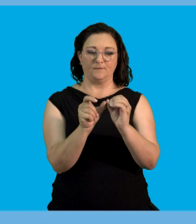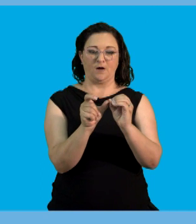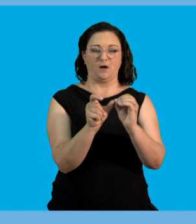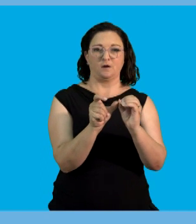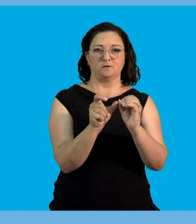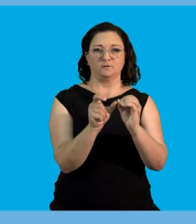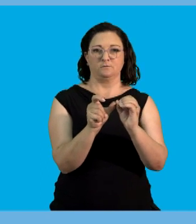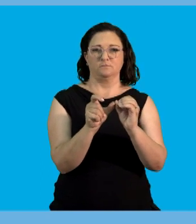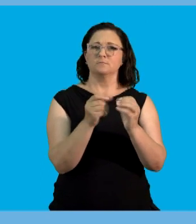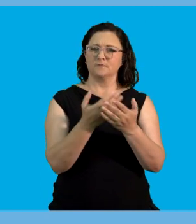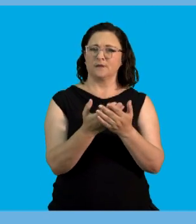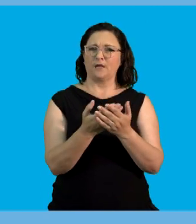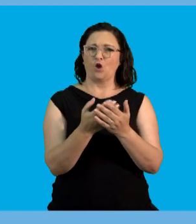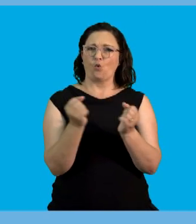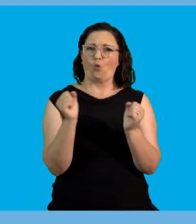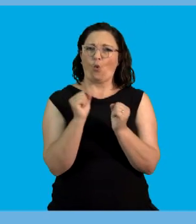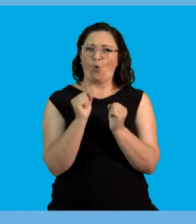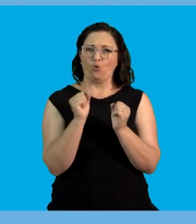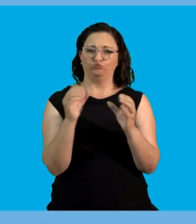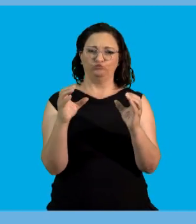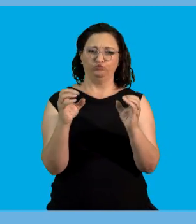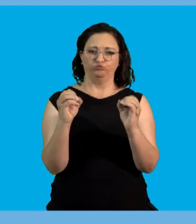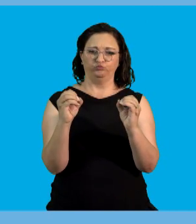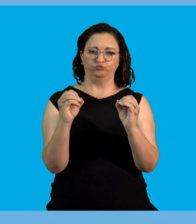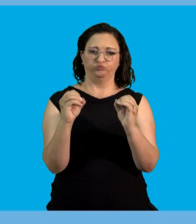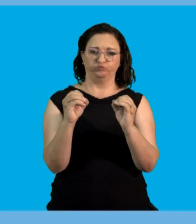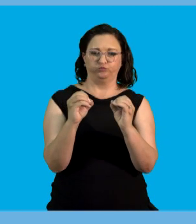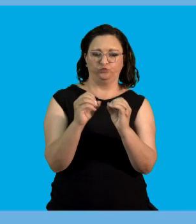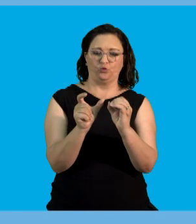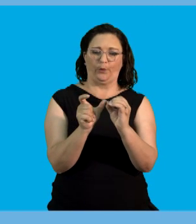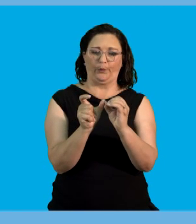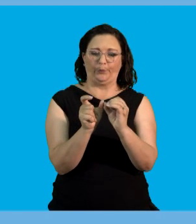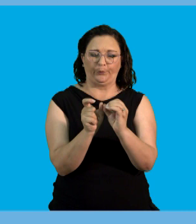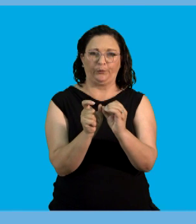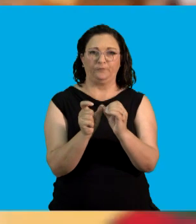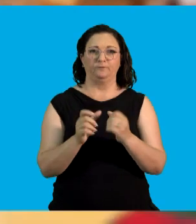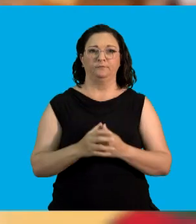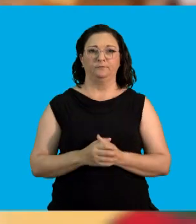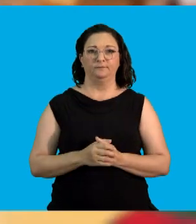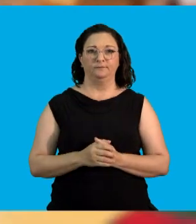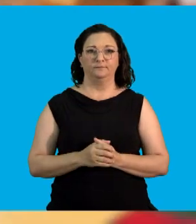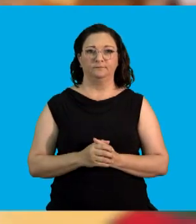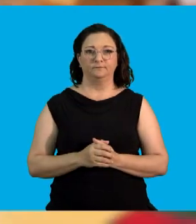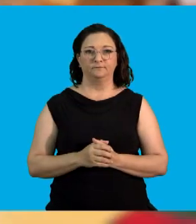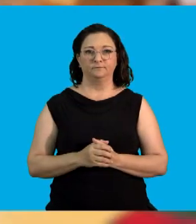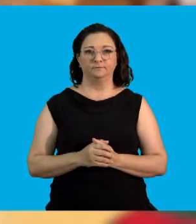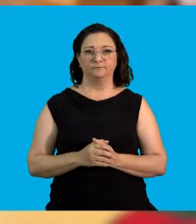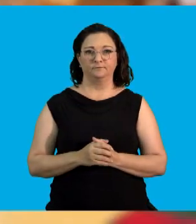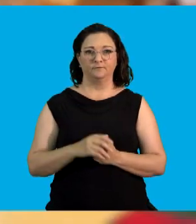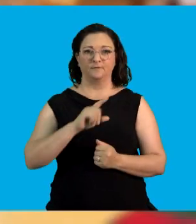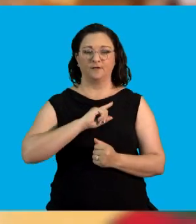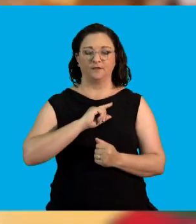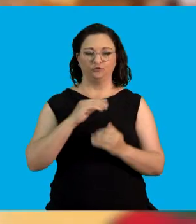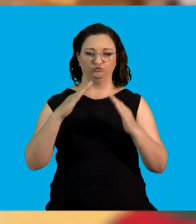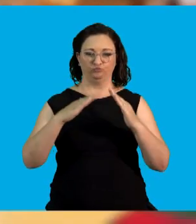So materials can also shrink slightly when they are cooled. We say they contract. So when we heat that particular